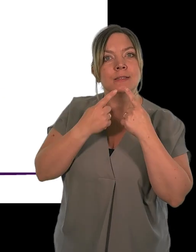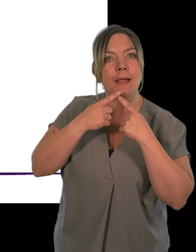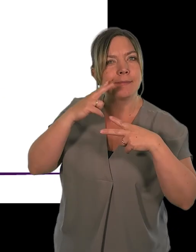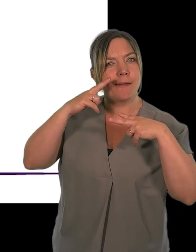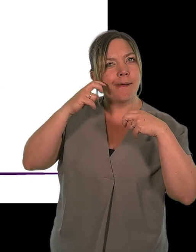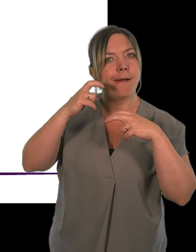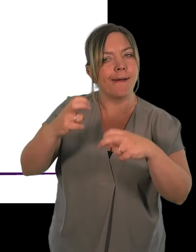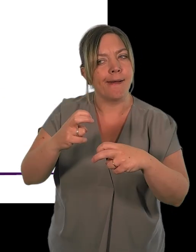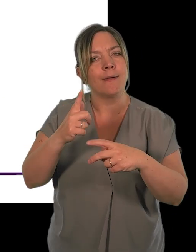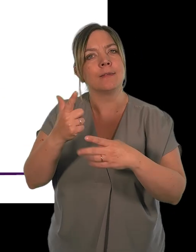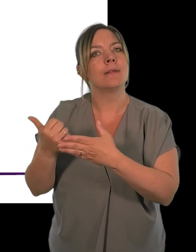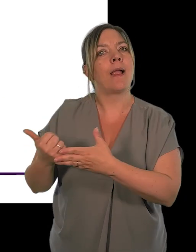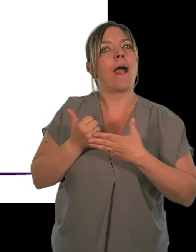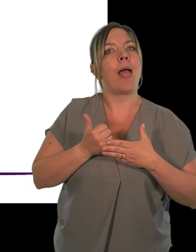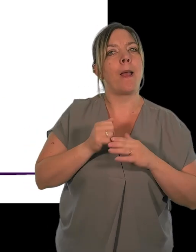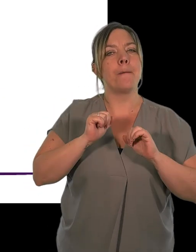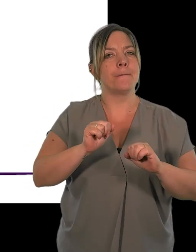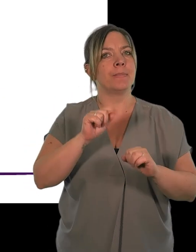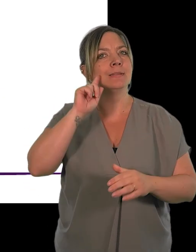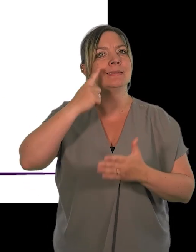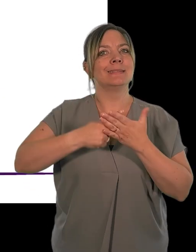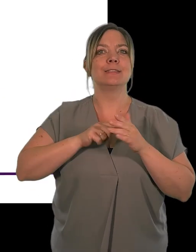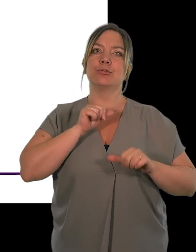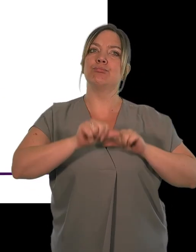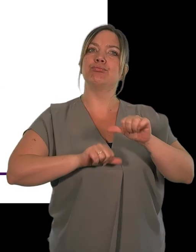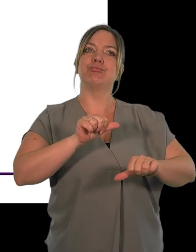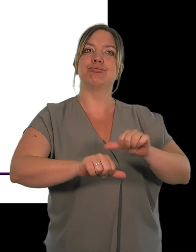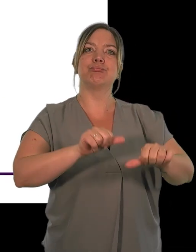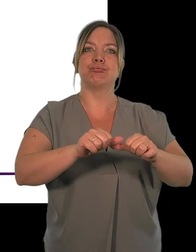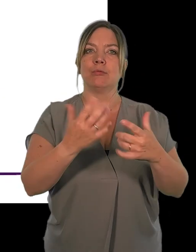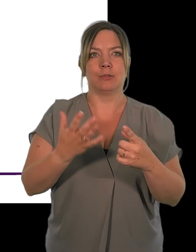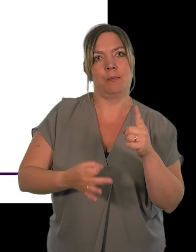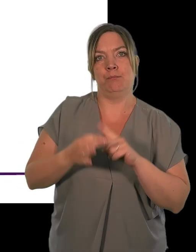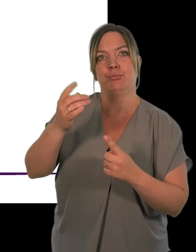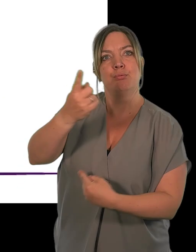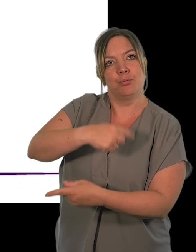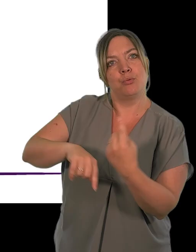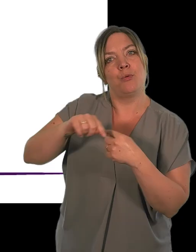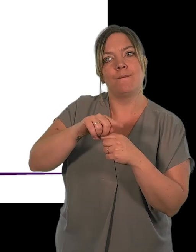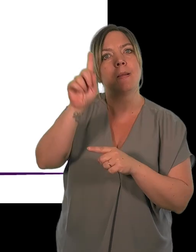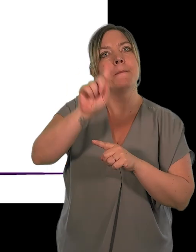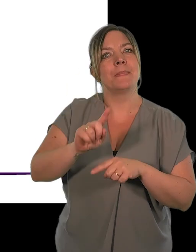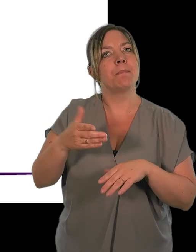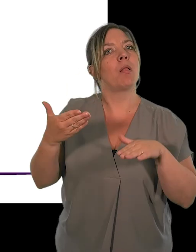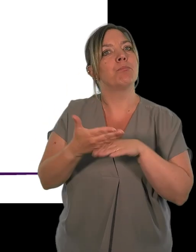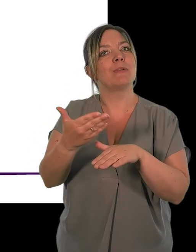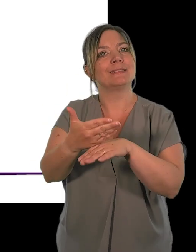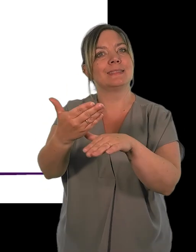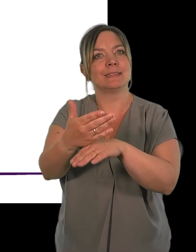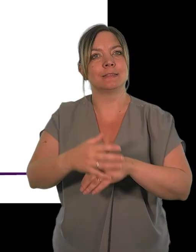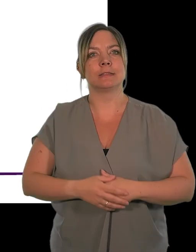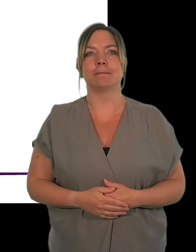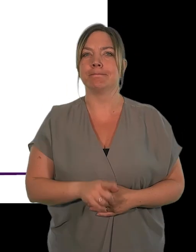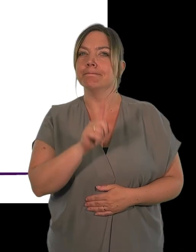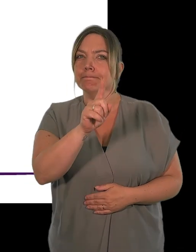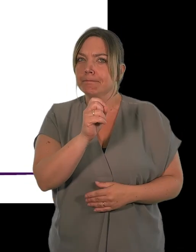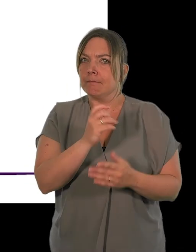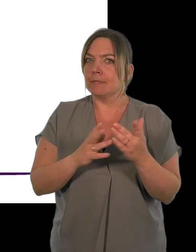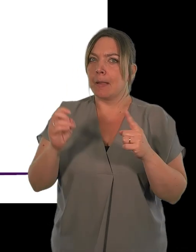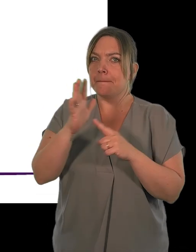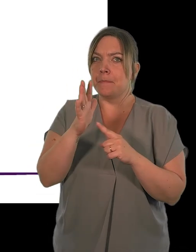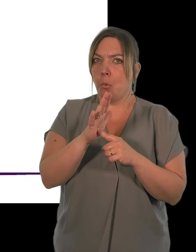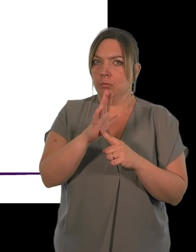making and improve people practices. Now, it's important to note that this case